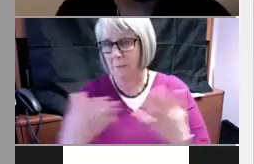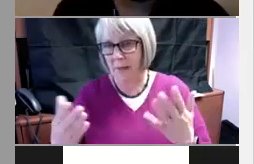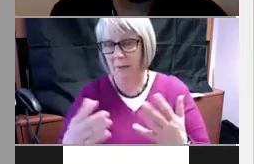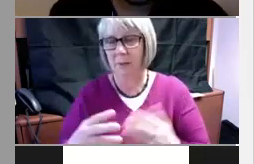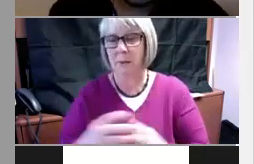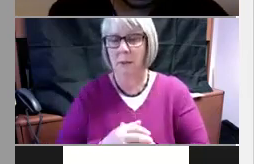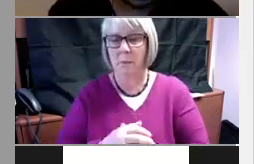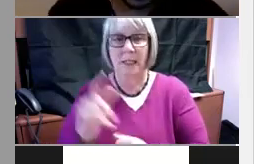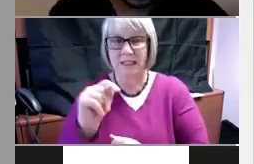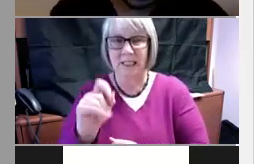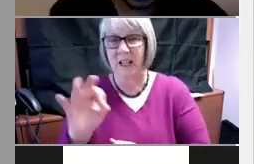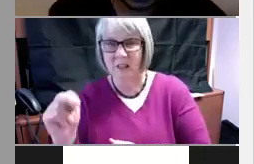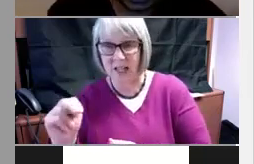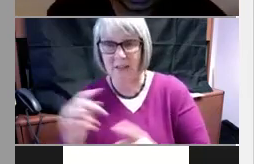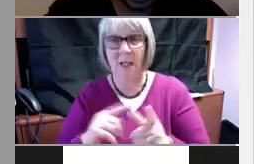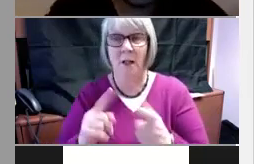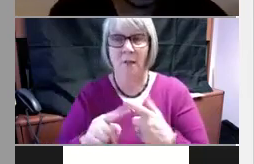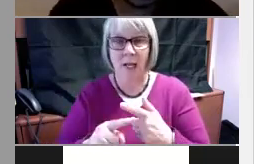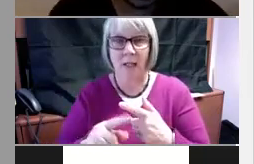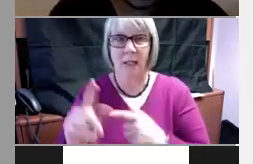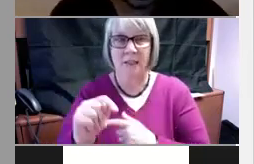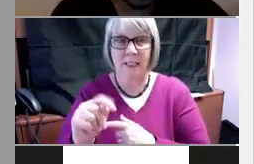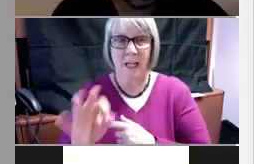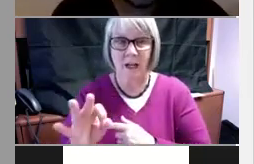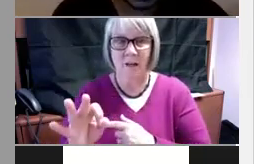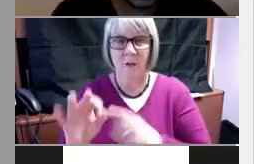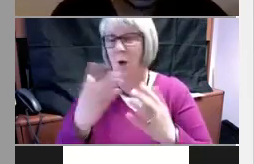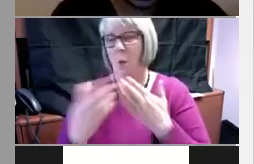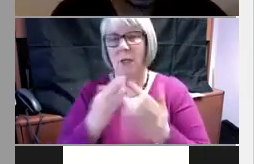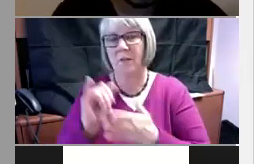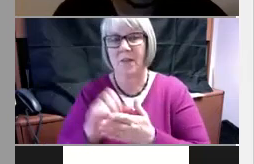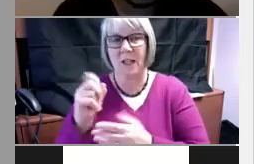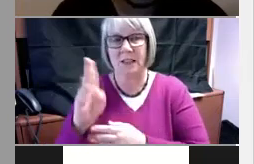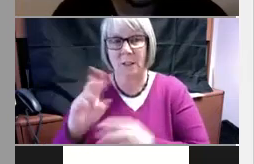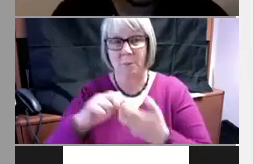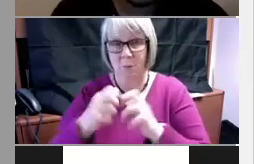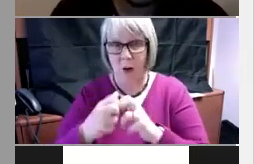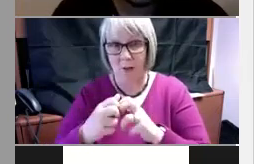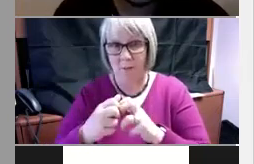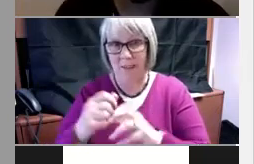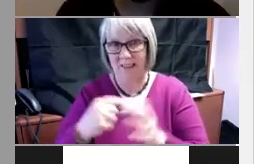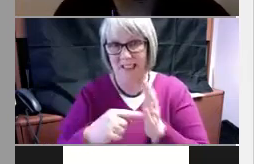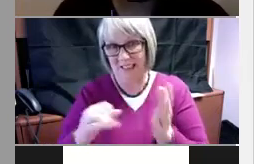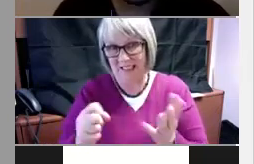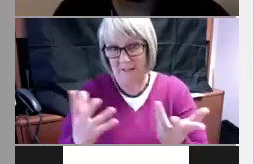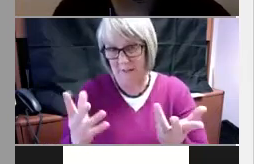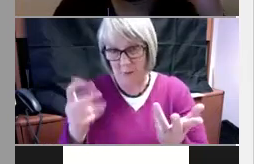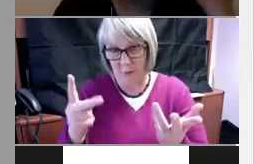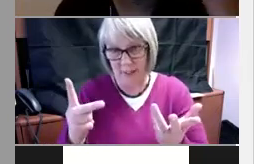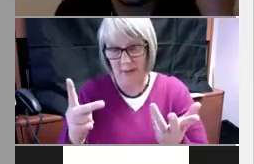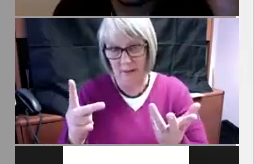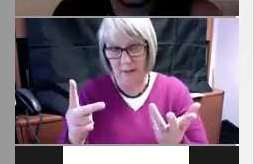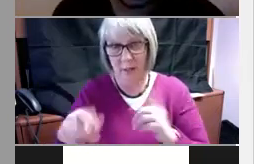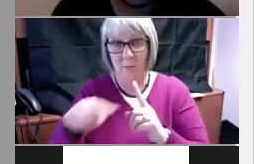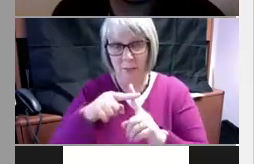n, then it is going to be t of whatever the subproblem size is, right? Plus